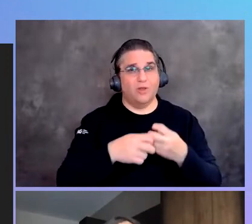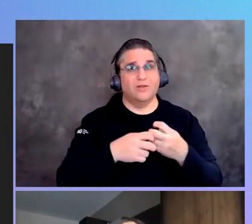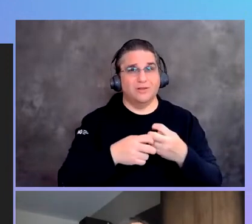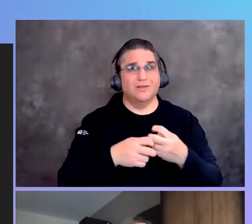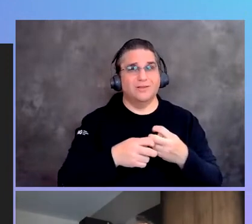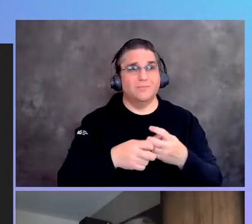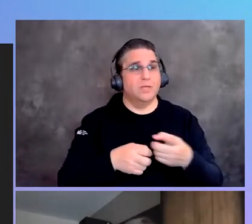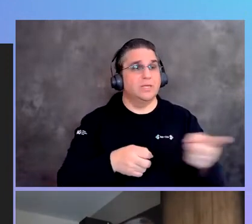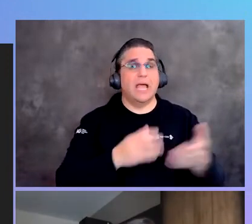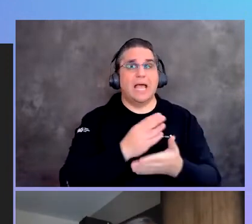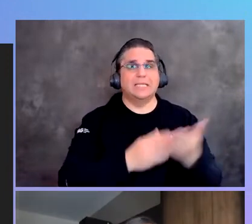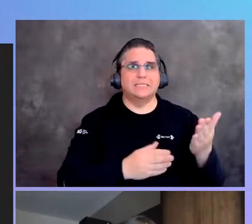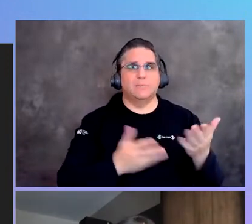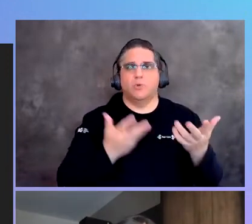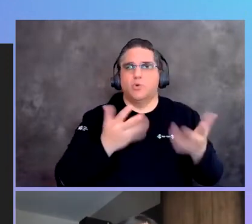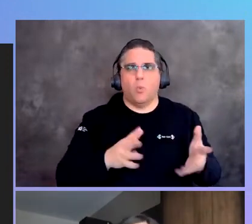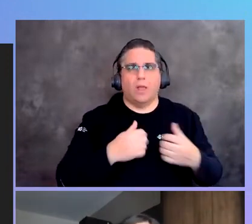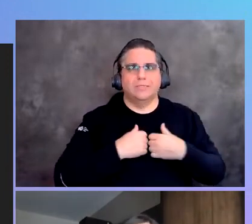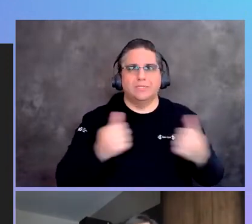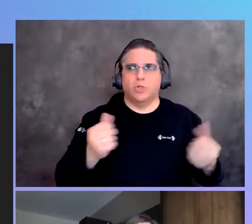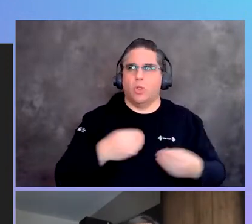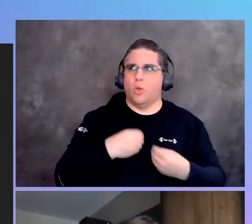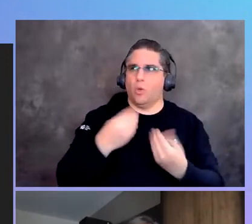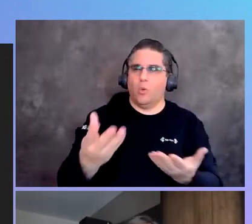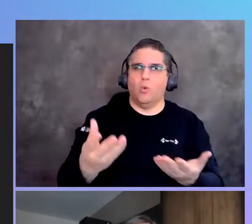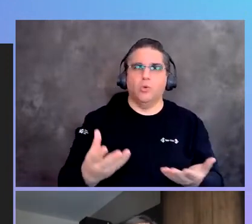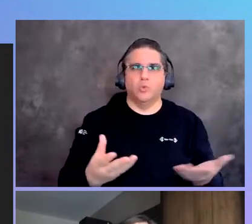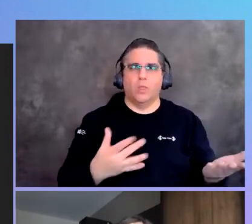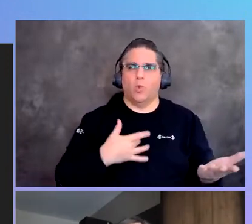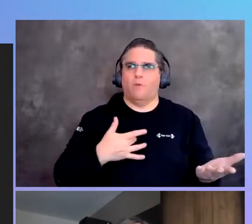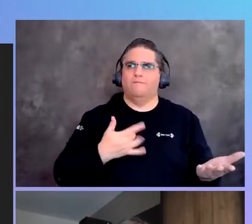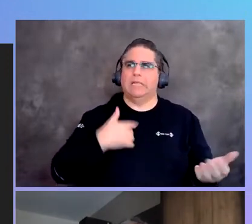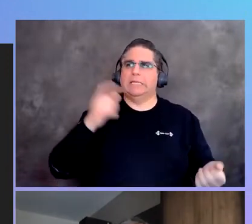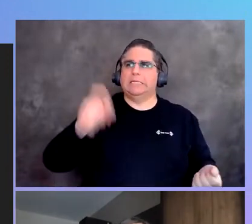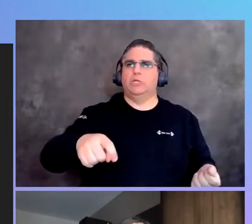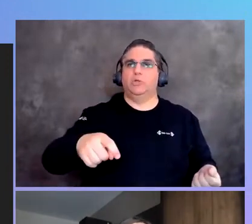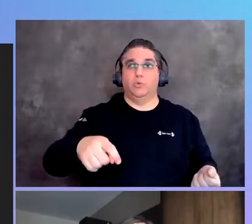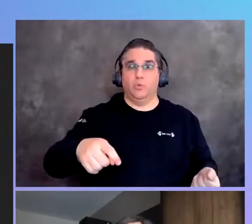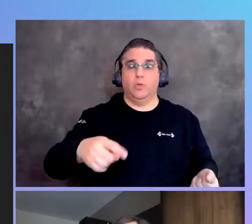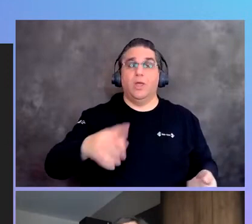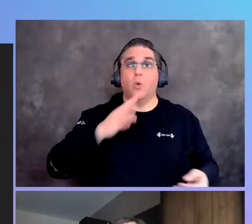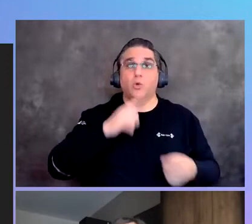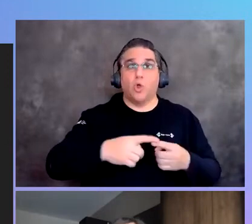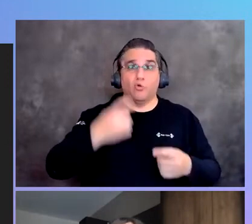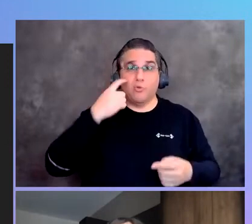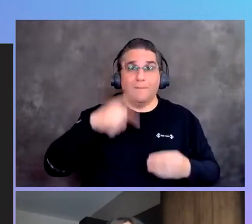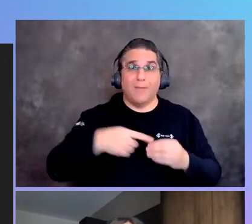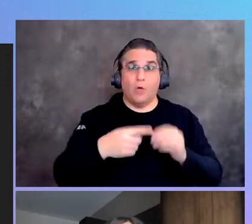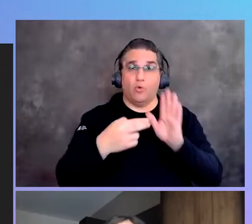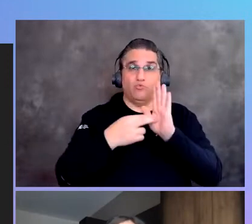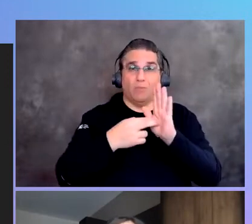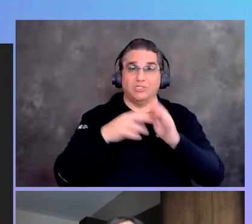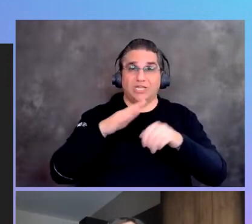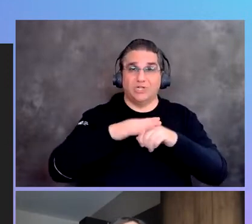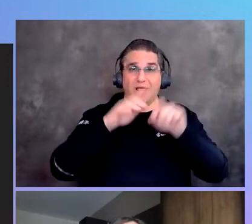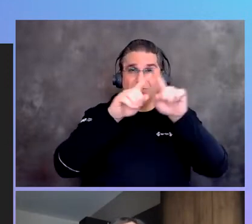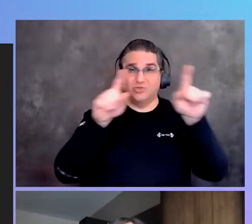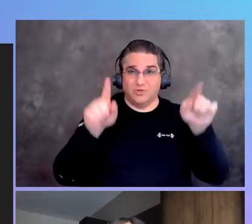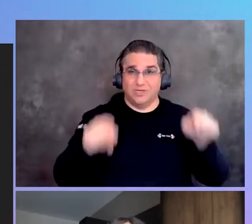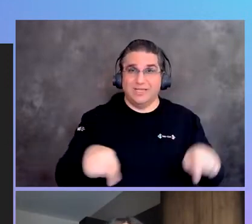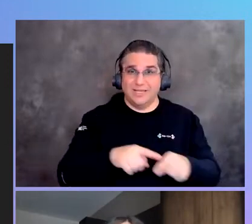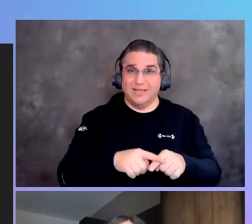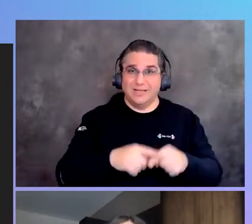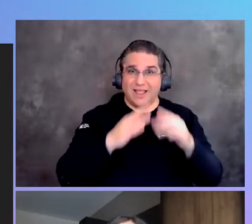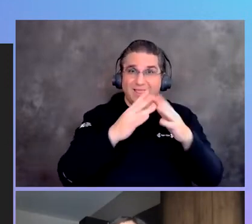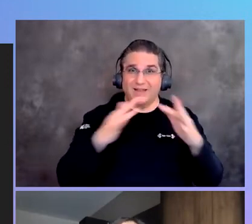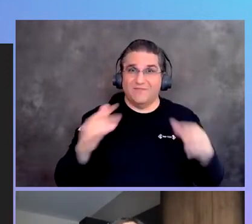need to disclose. When I talked about representation on screen, that's one thing that we struggle with in my day-to-day work. It's